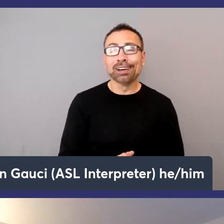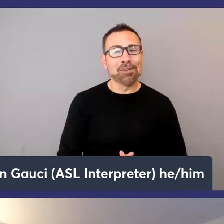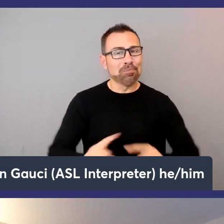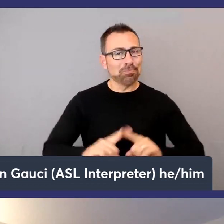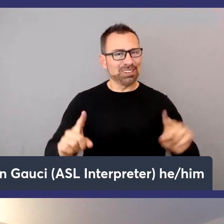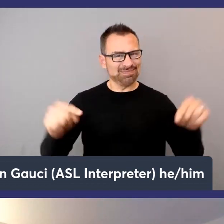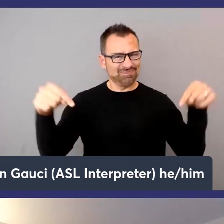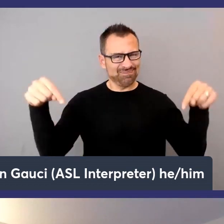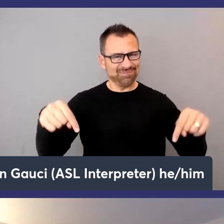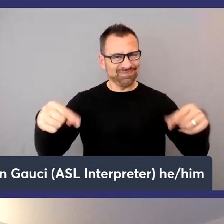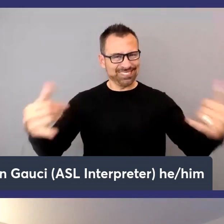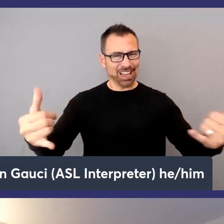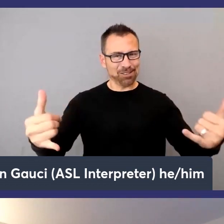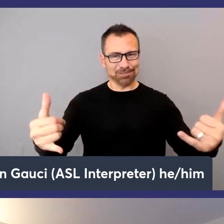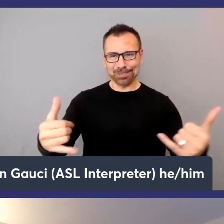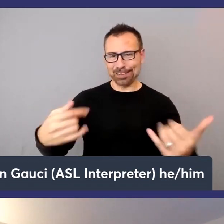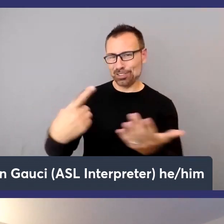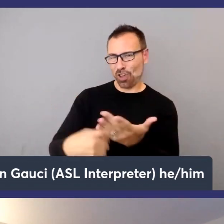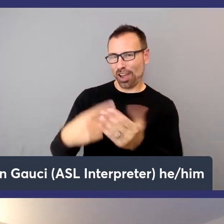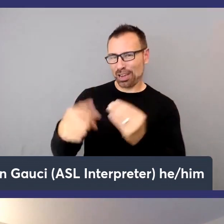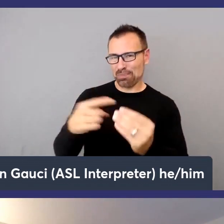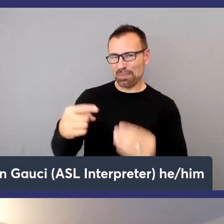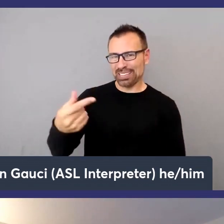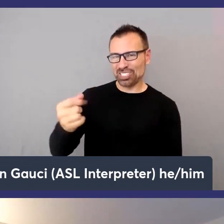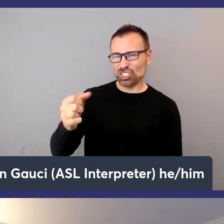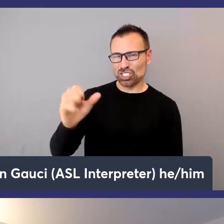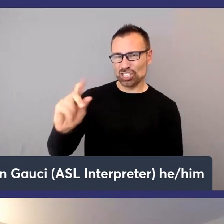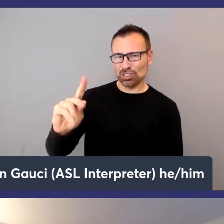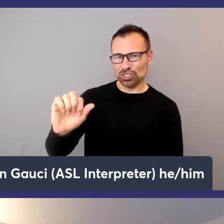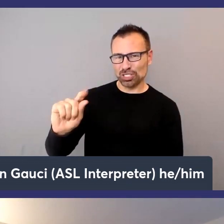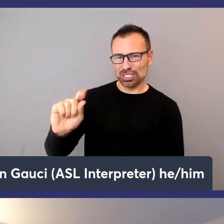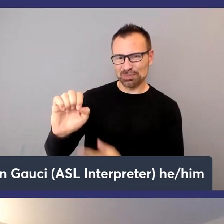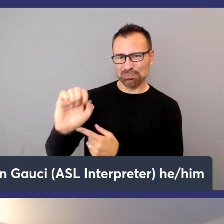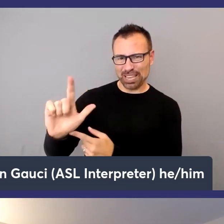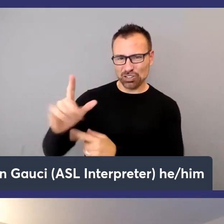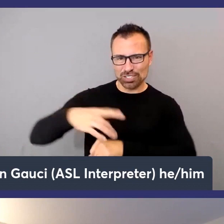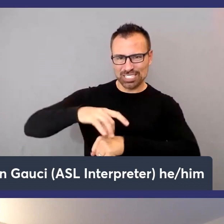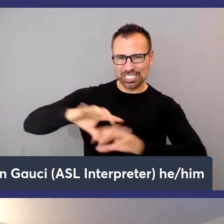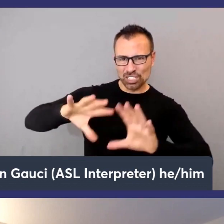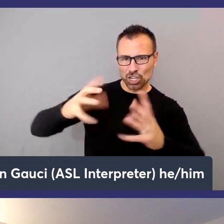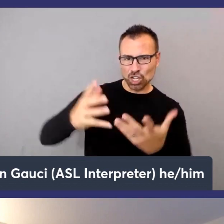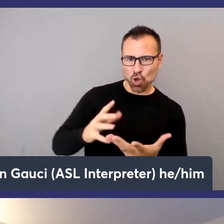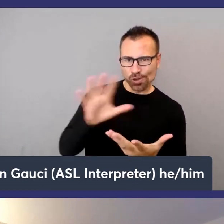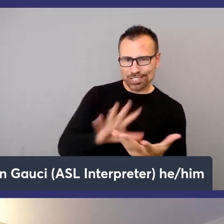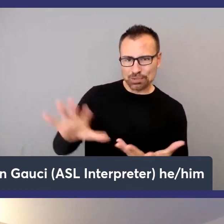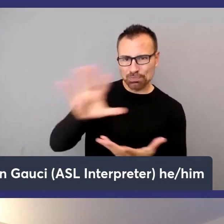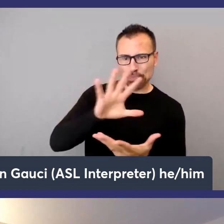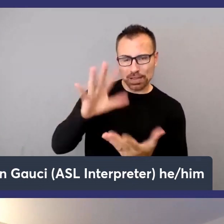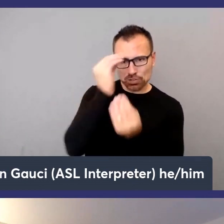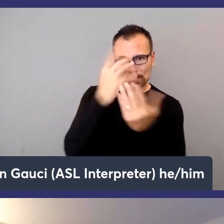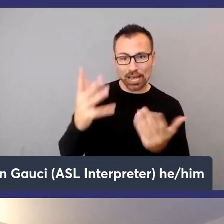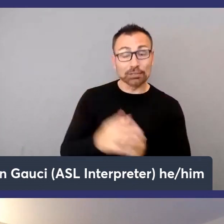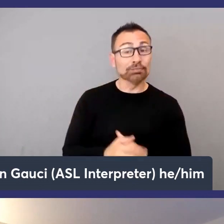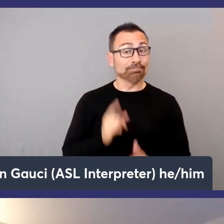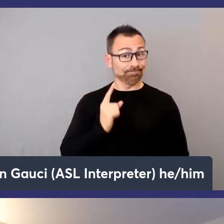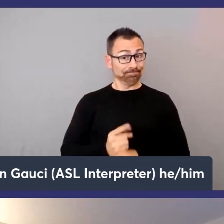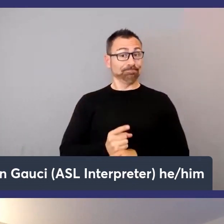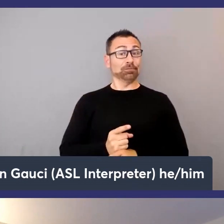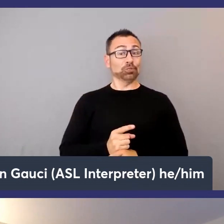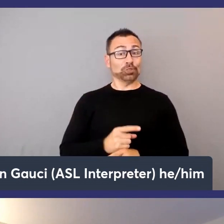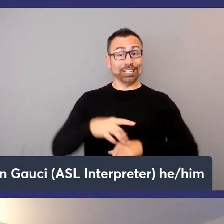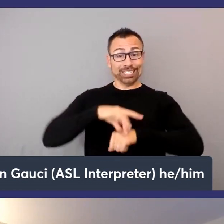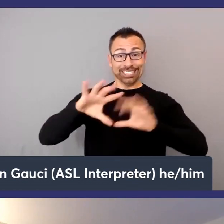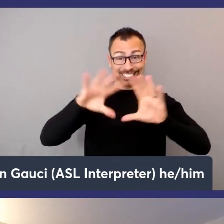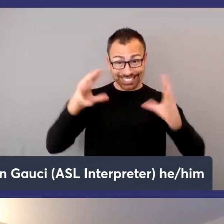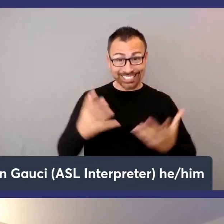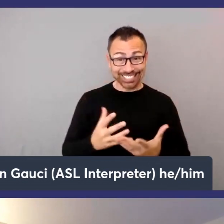talk about geospatial data today, right? Data. Yeah. That's right, geospatial data. It's out there. One of the things